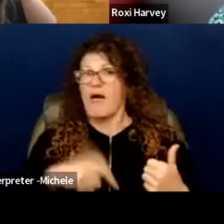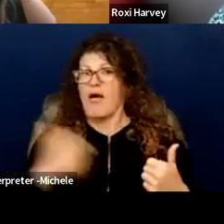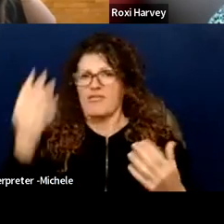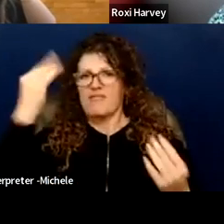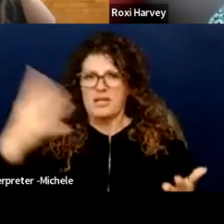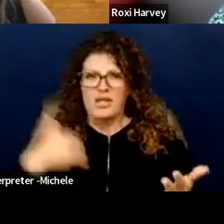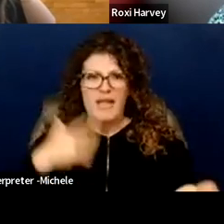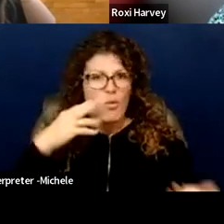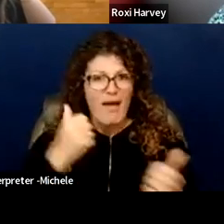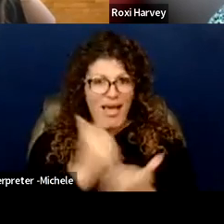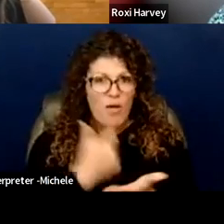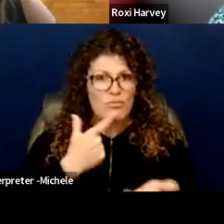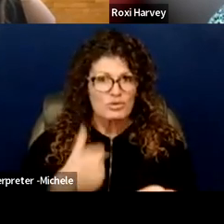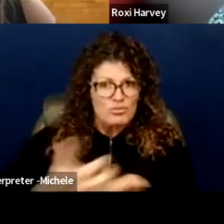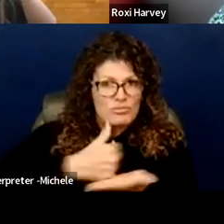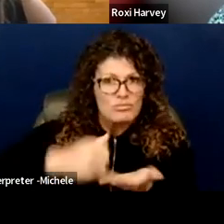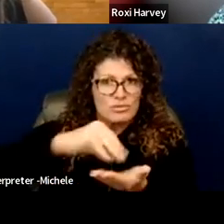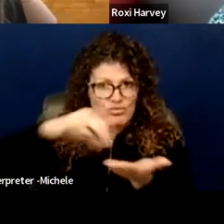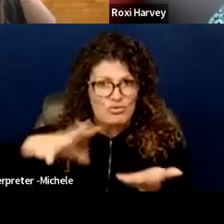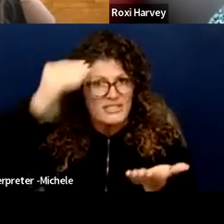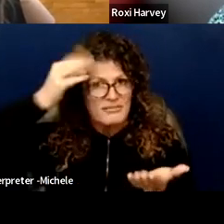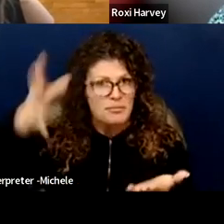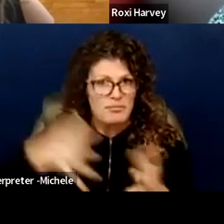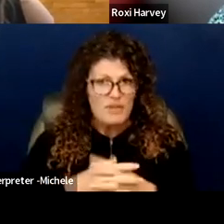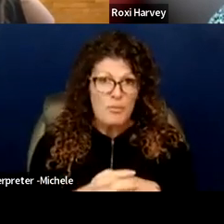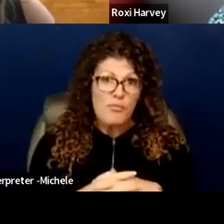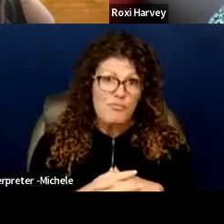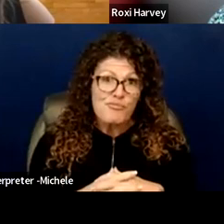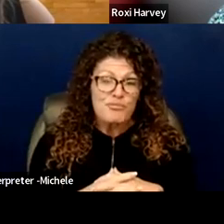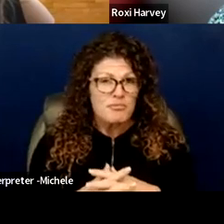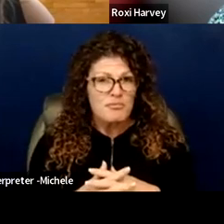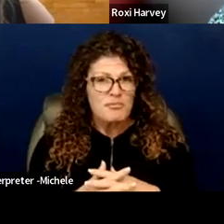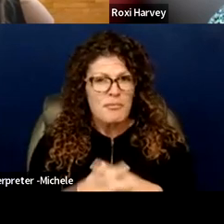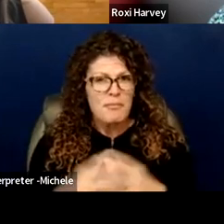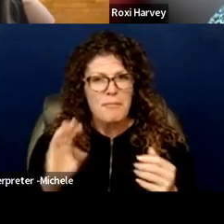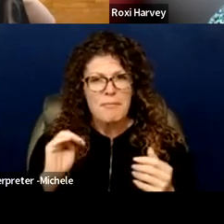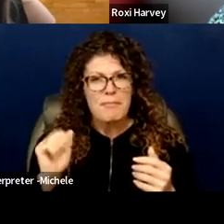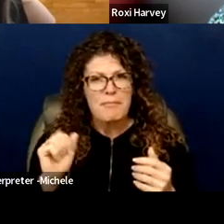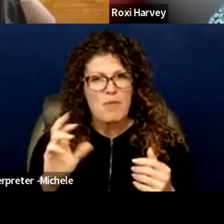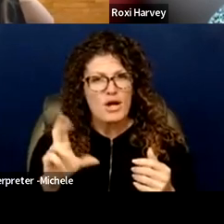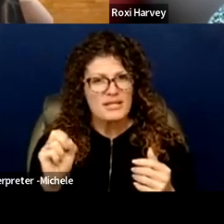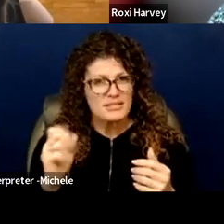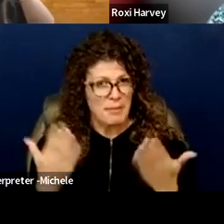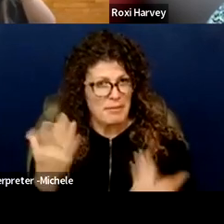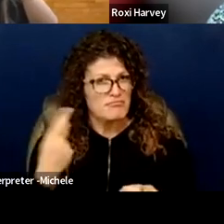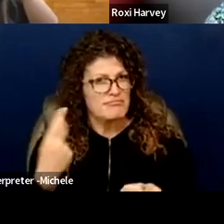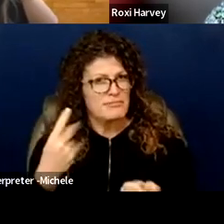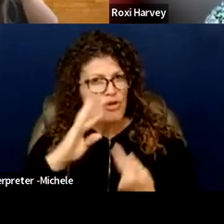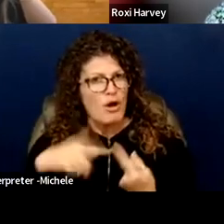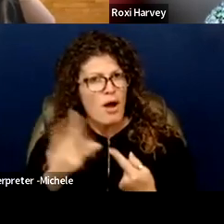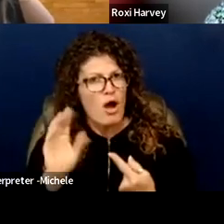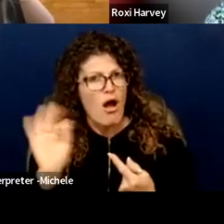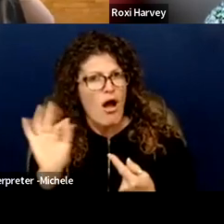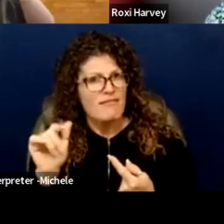touch student input. So Marcus, maybe we can chat about that offline a little bit and see if that